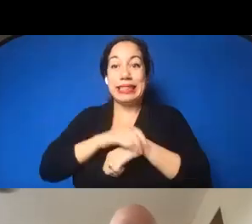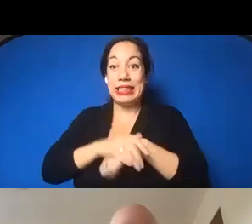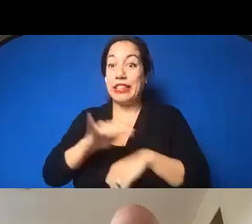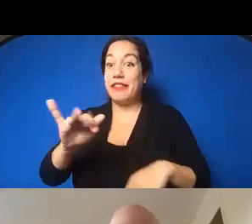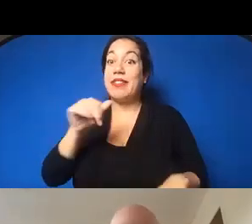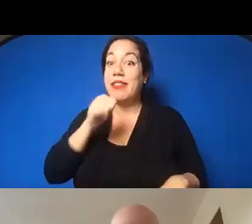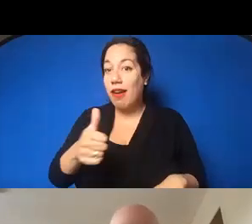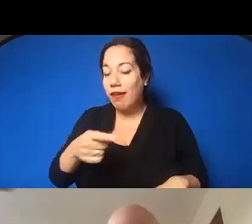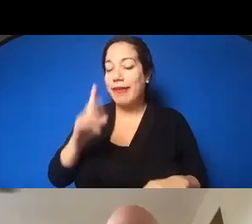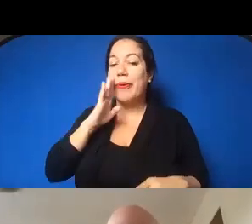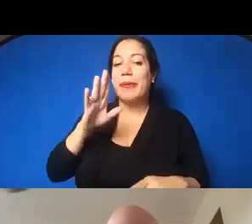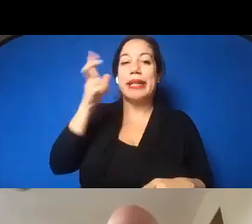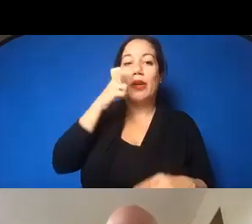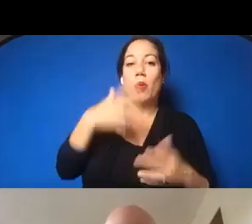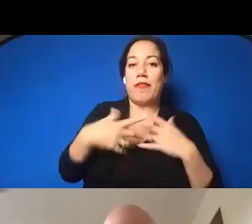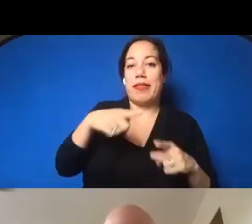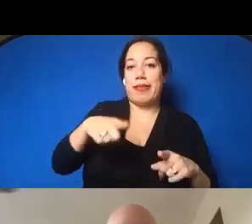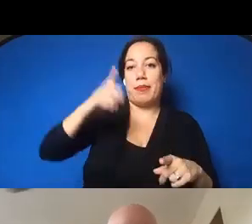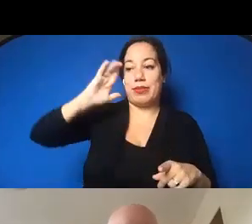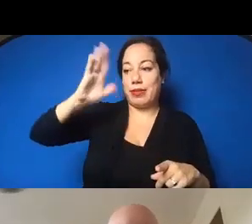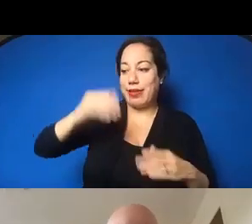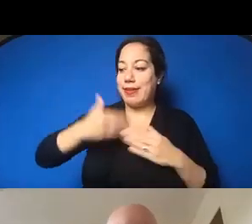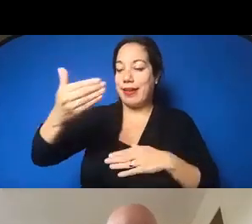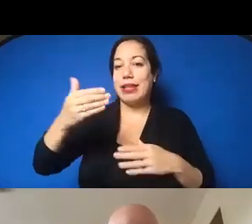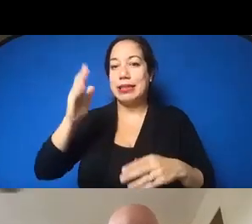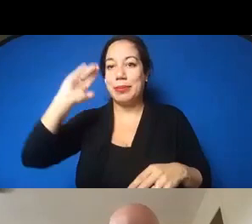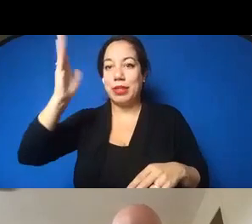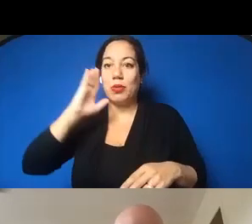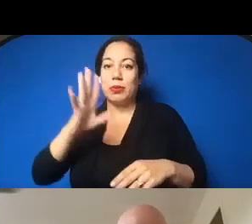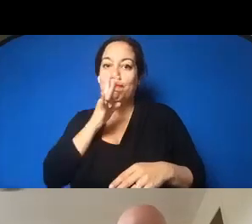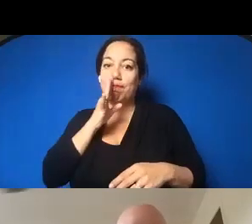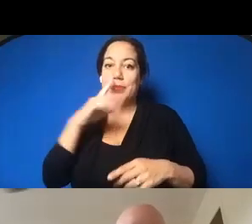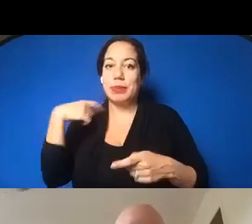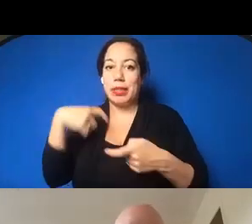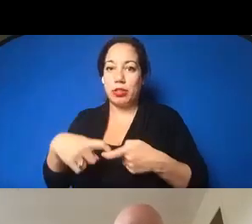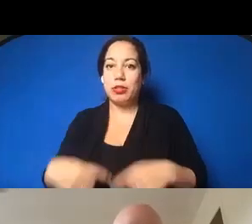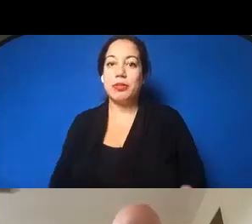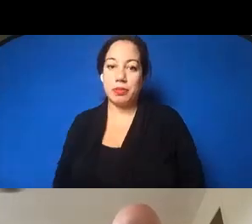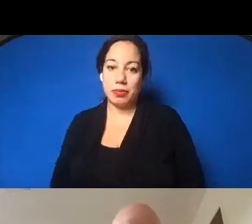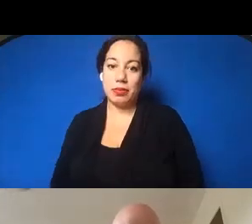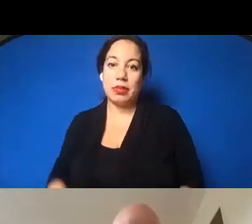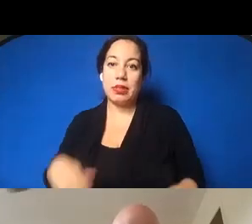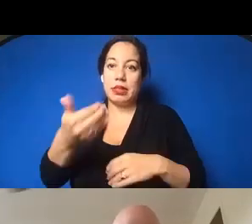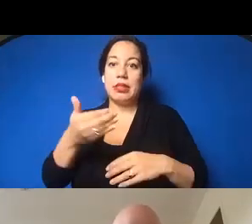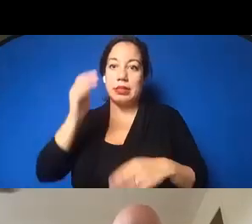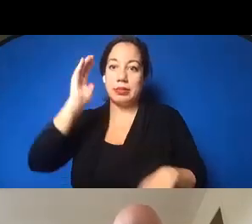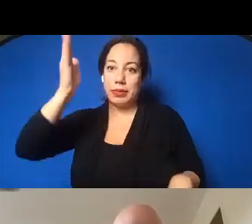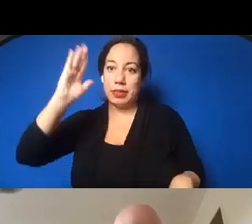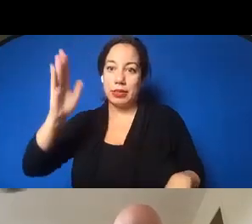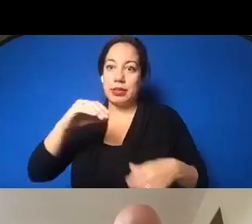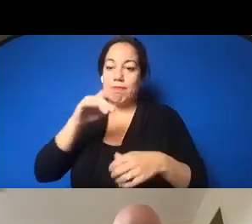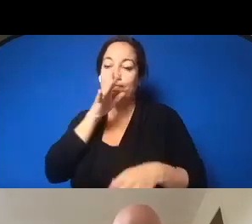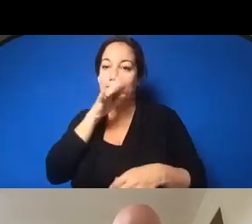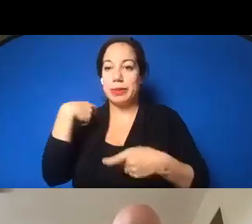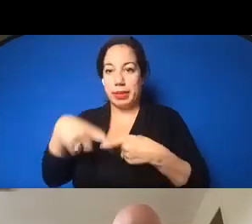the speaker is speaking. And the next speaker will be speaking in Spanish. The next speaker is Marcela Castro